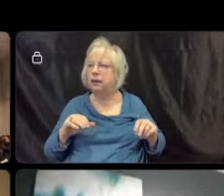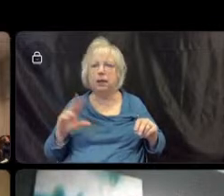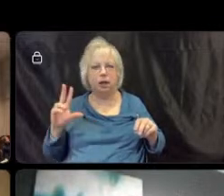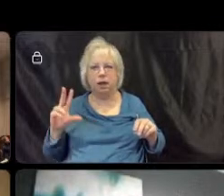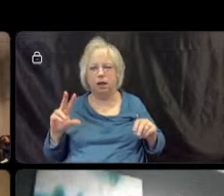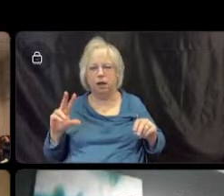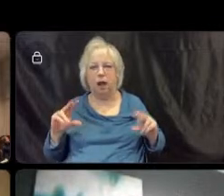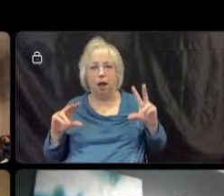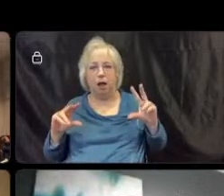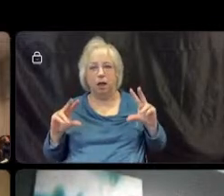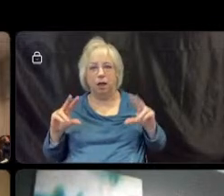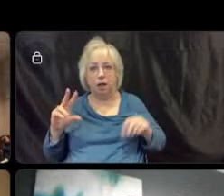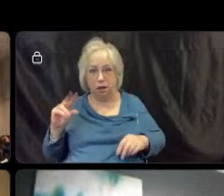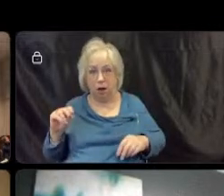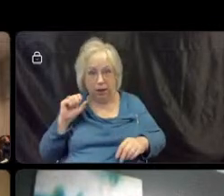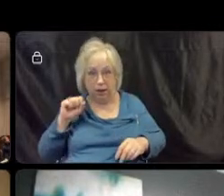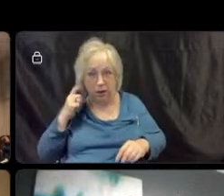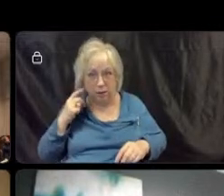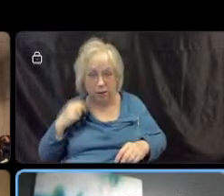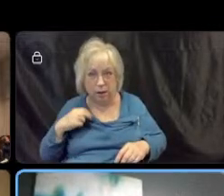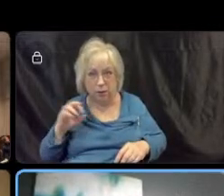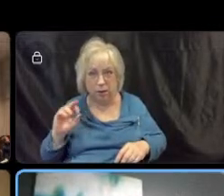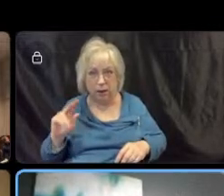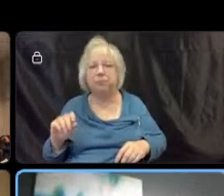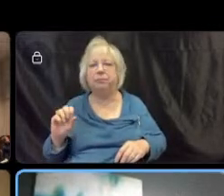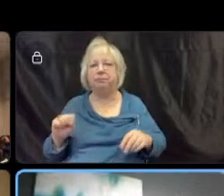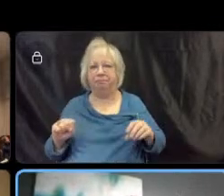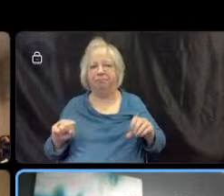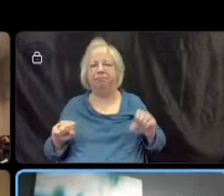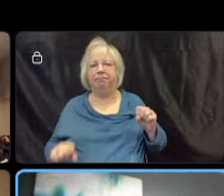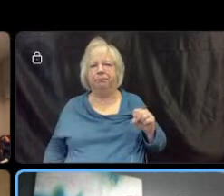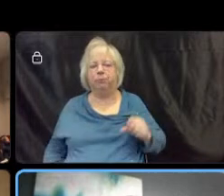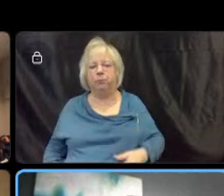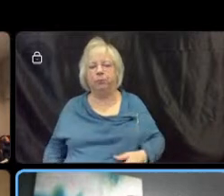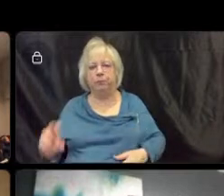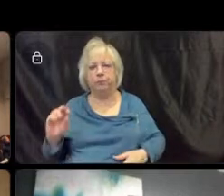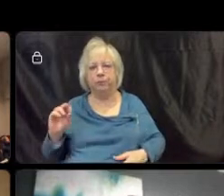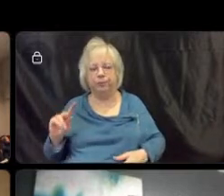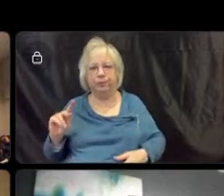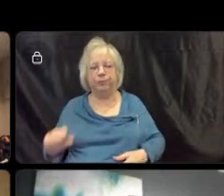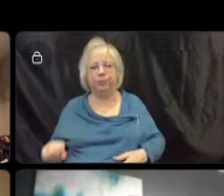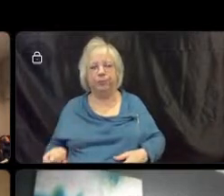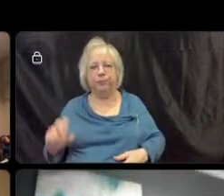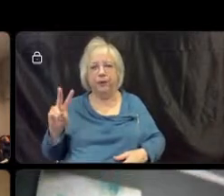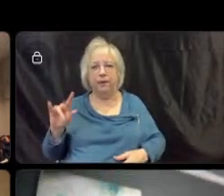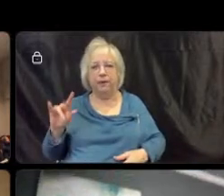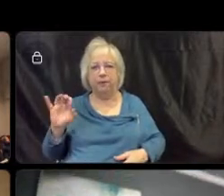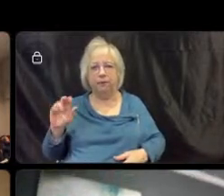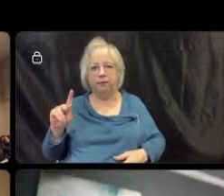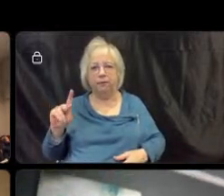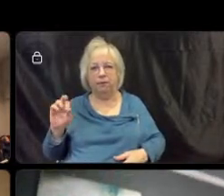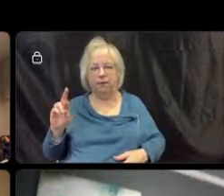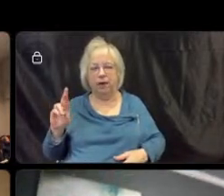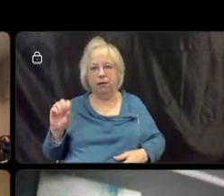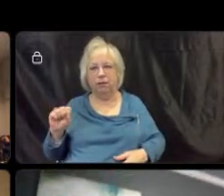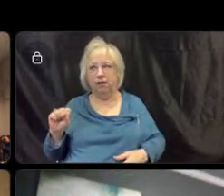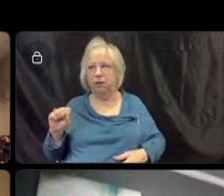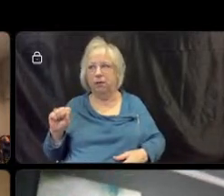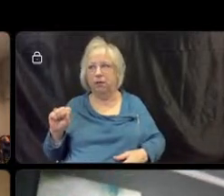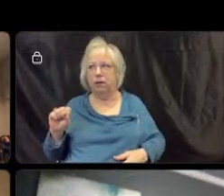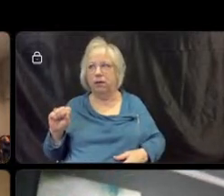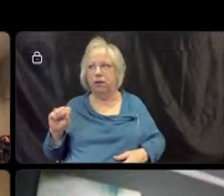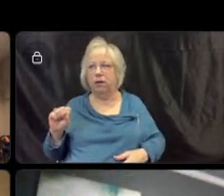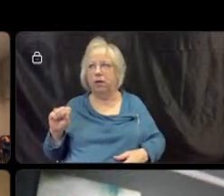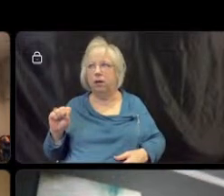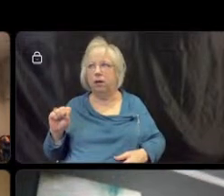No, can you hear me okay? Yes, ma'am. I heard you that time. Thank you. Okay, sorry about that. All right. Vickers? Like